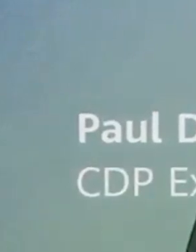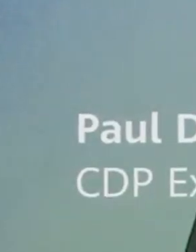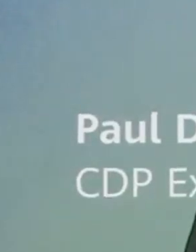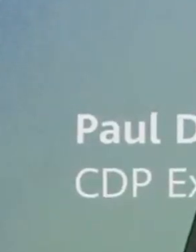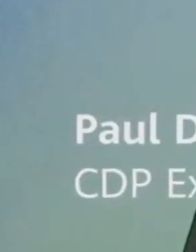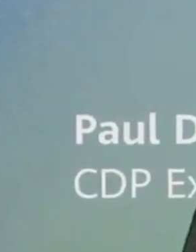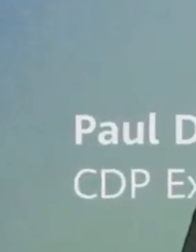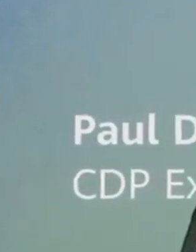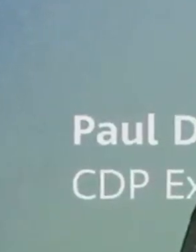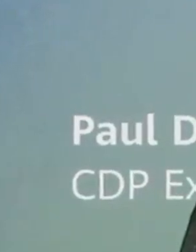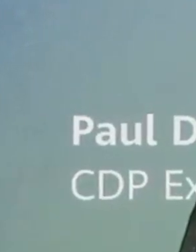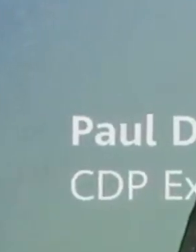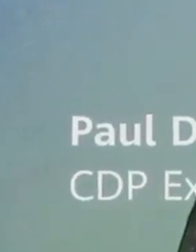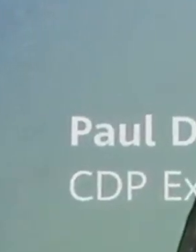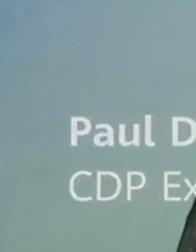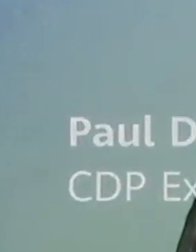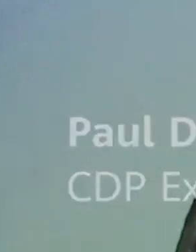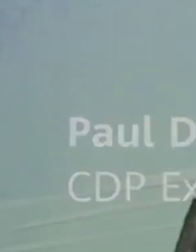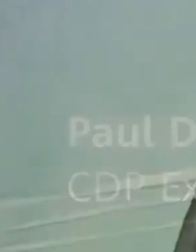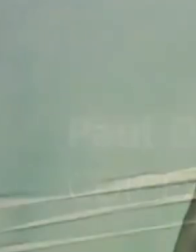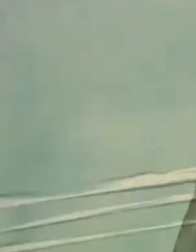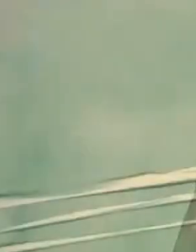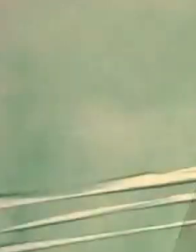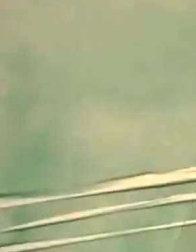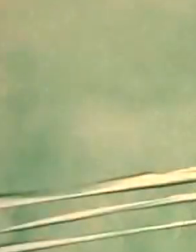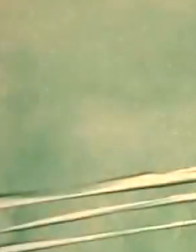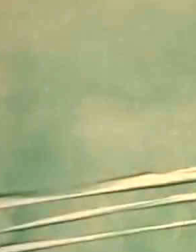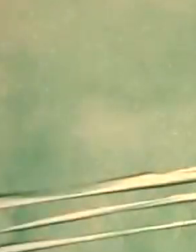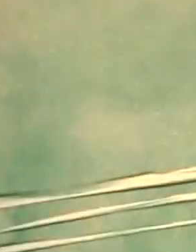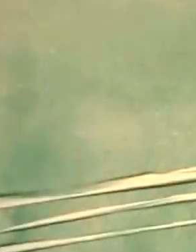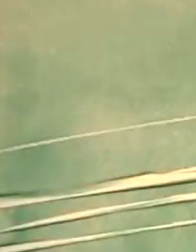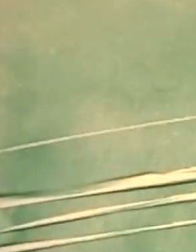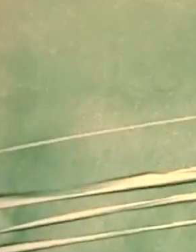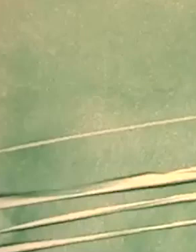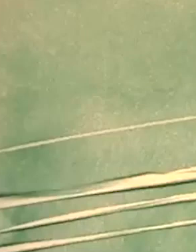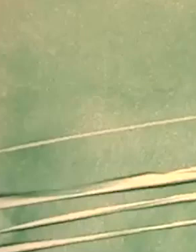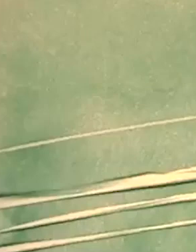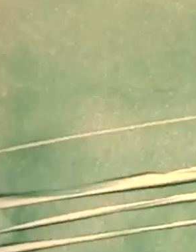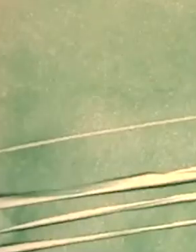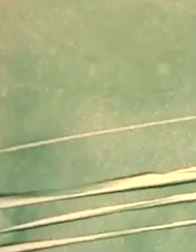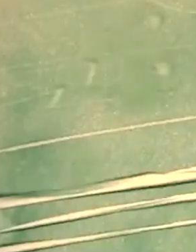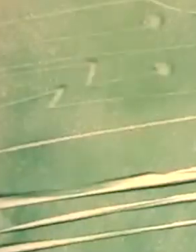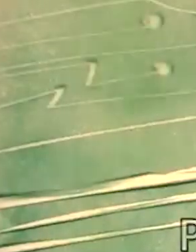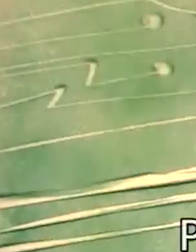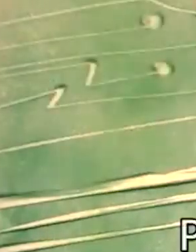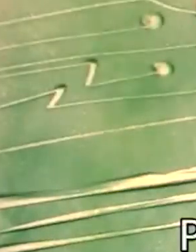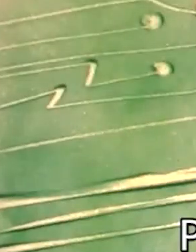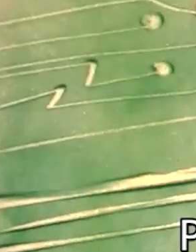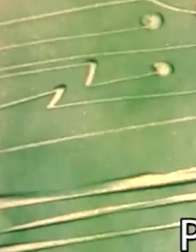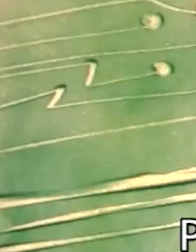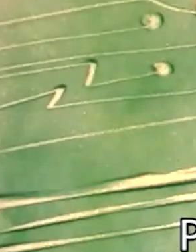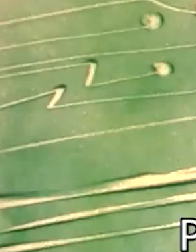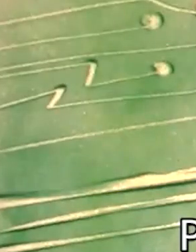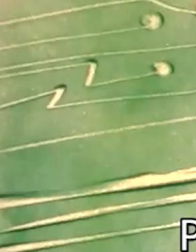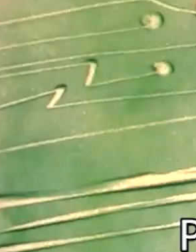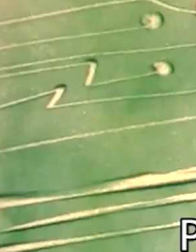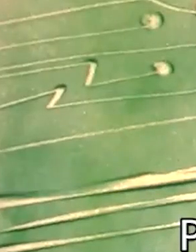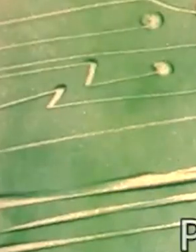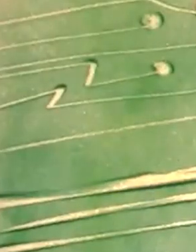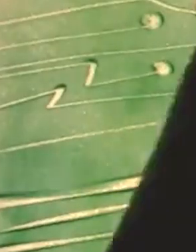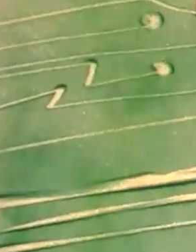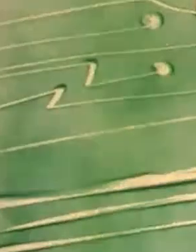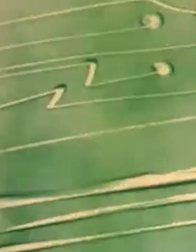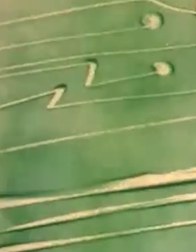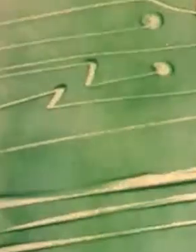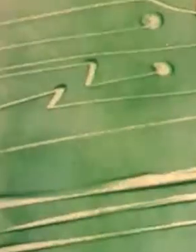for companies when it comes to environmental protection. We only have one planet. Pursuing the idea of tech for a better